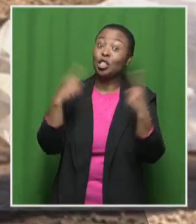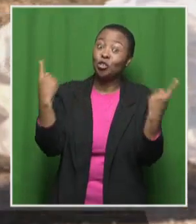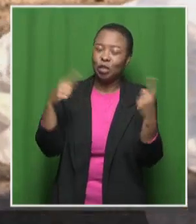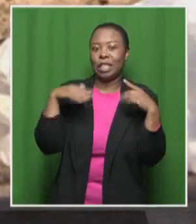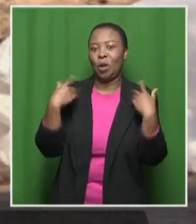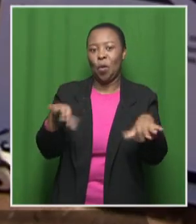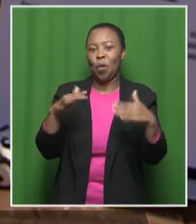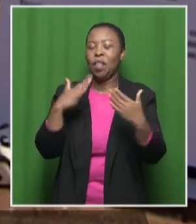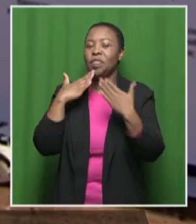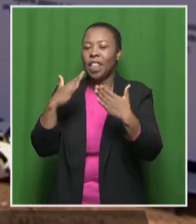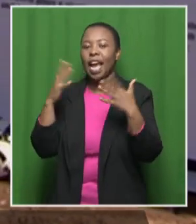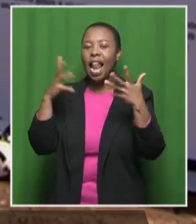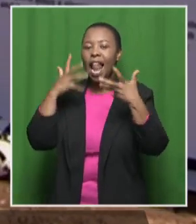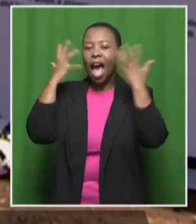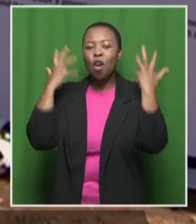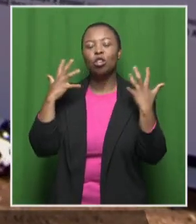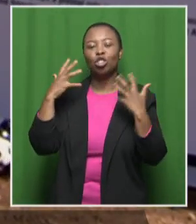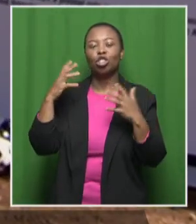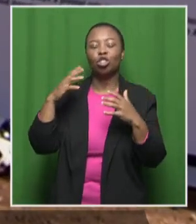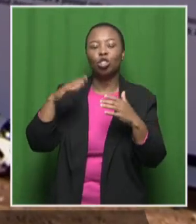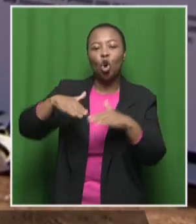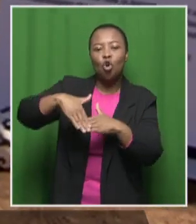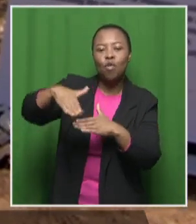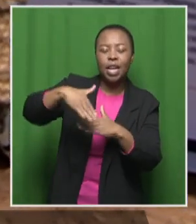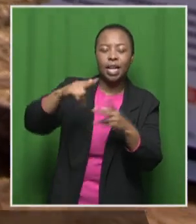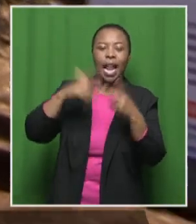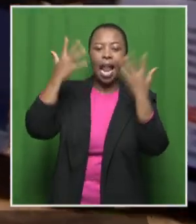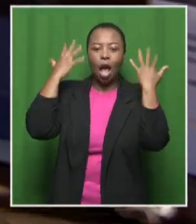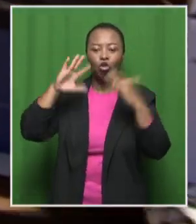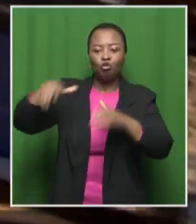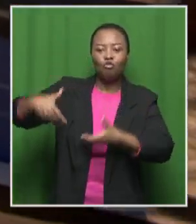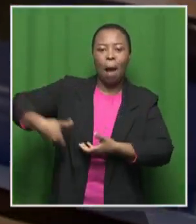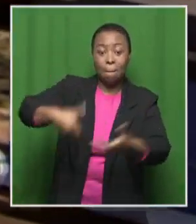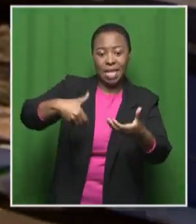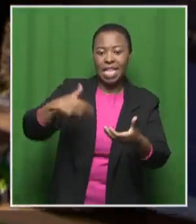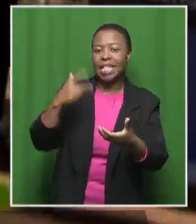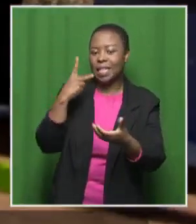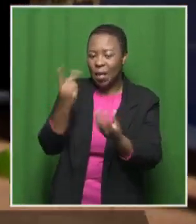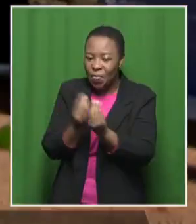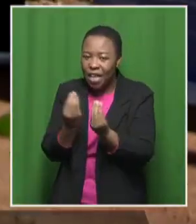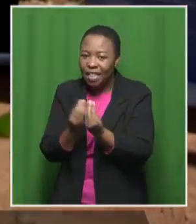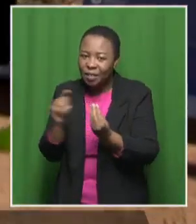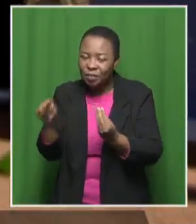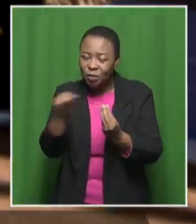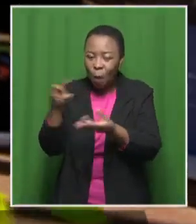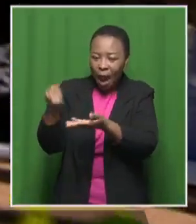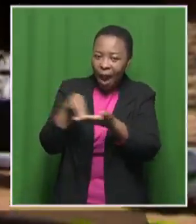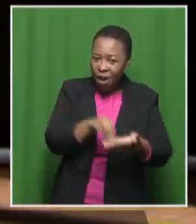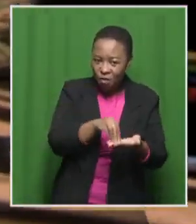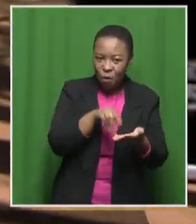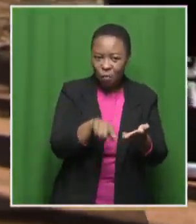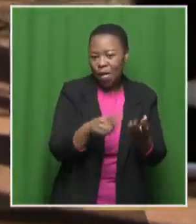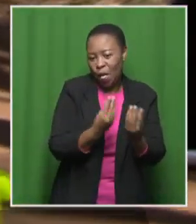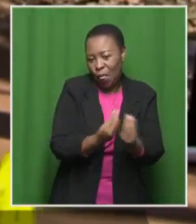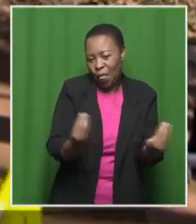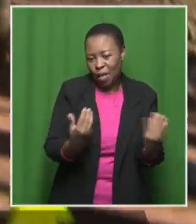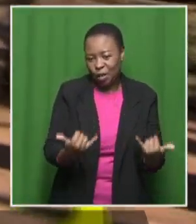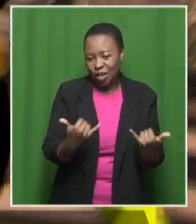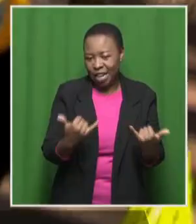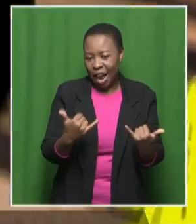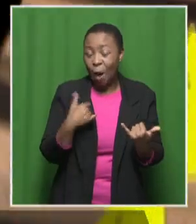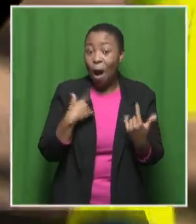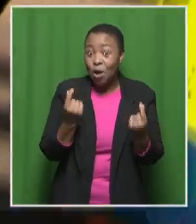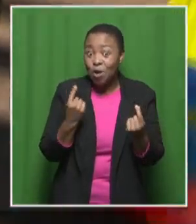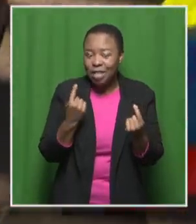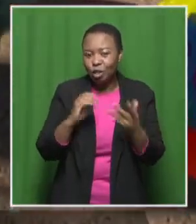Lions Cricket as well as Lions Rugby. Let me take you around to see some of the stuff that we've got through for the kids today, and while we do that, I'm going to try